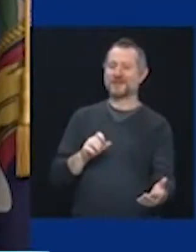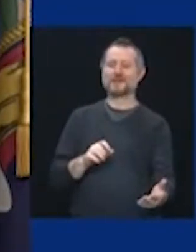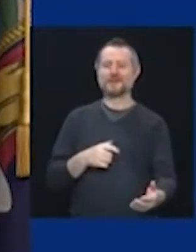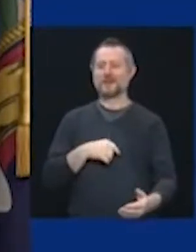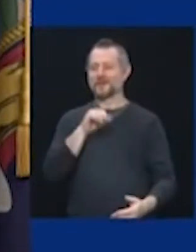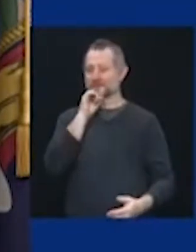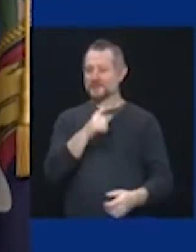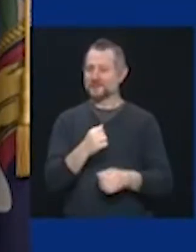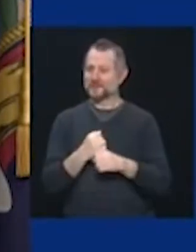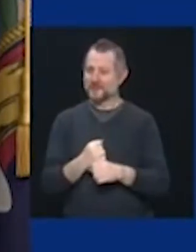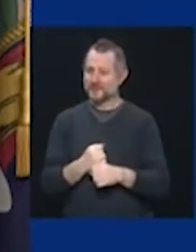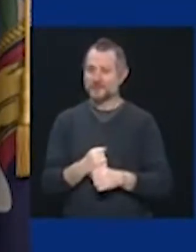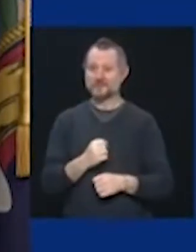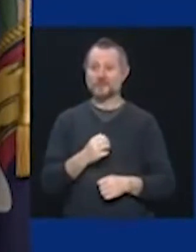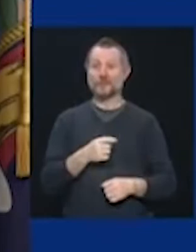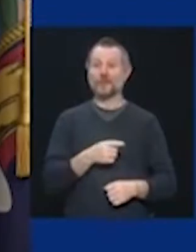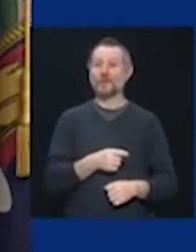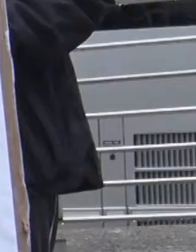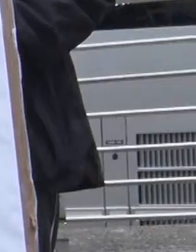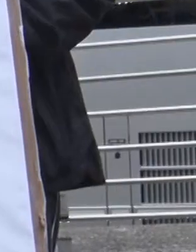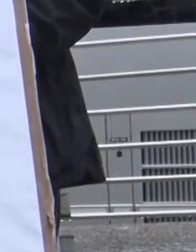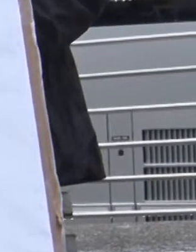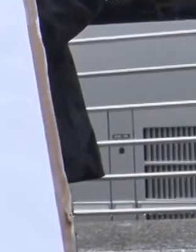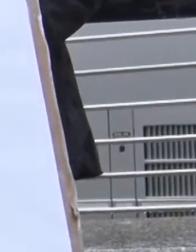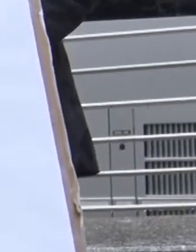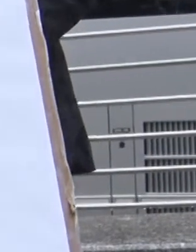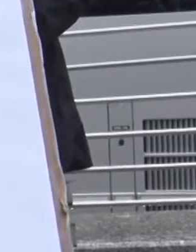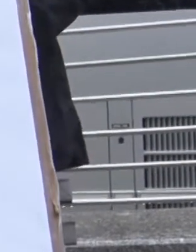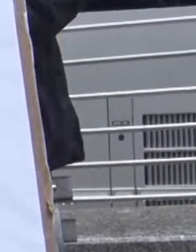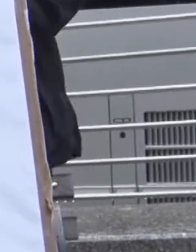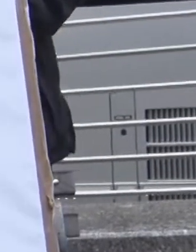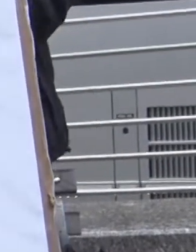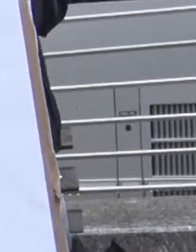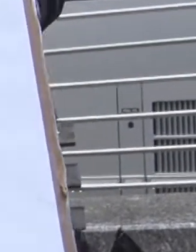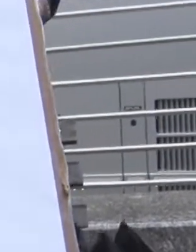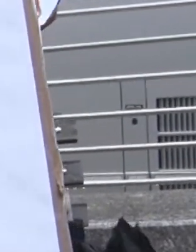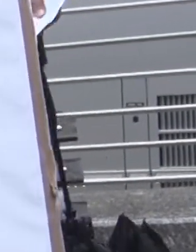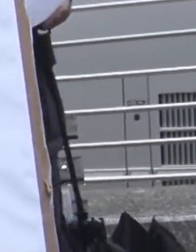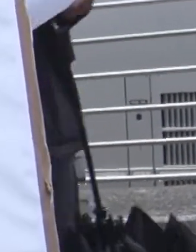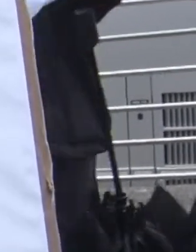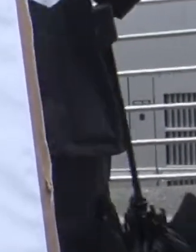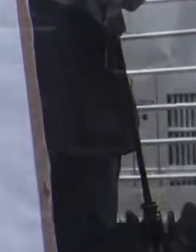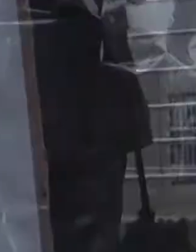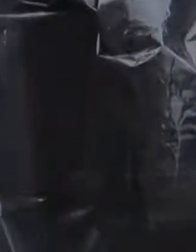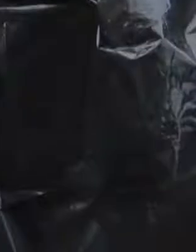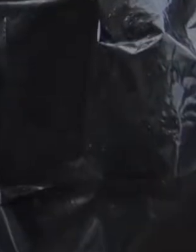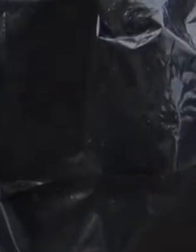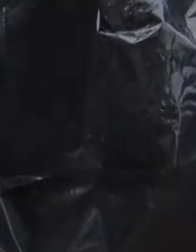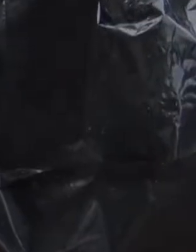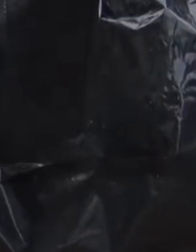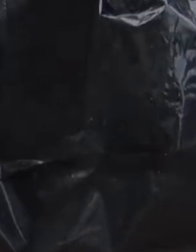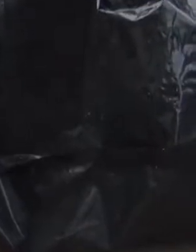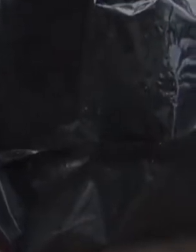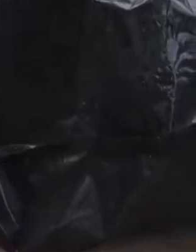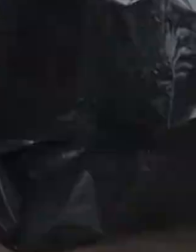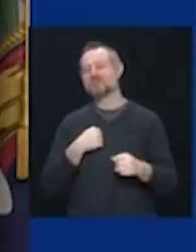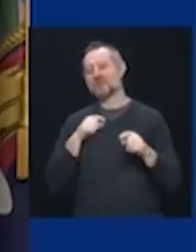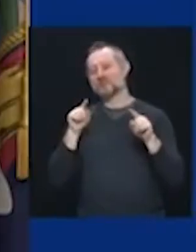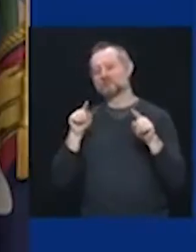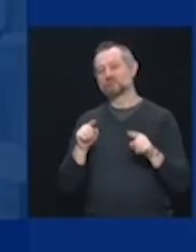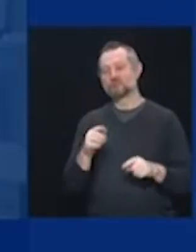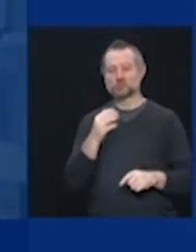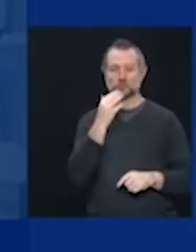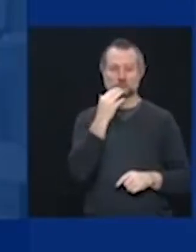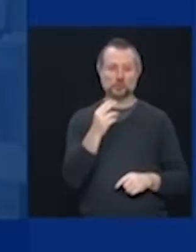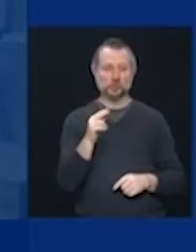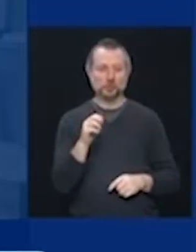the season with spectators in the stadium. This is in response to the sharp drop in COVID hospitalization rates numbers in the past few weeks.